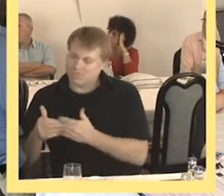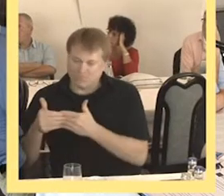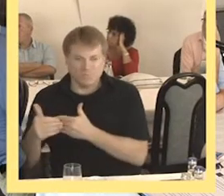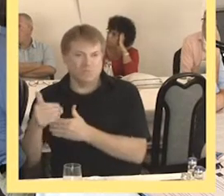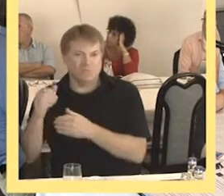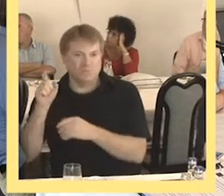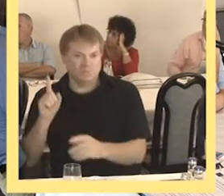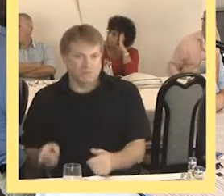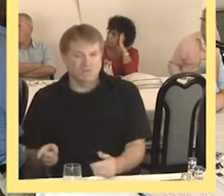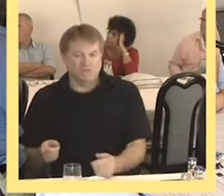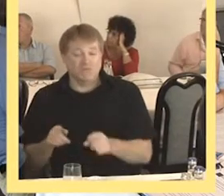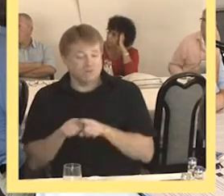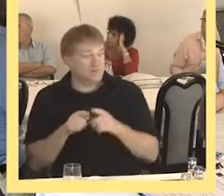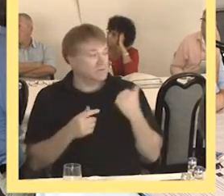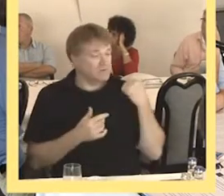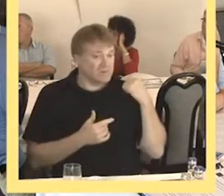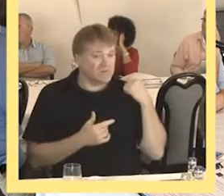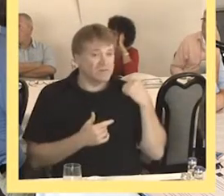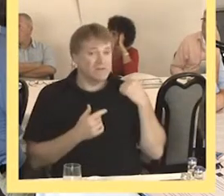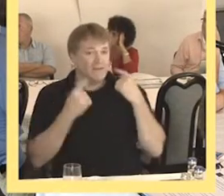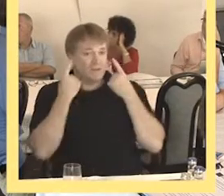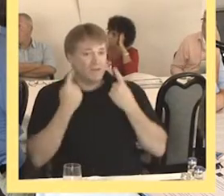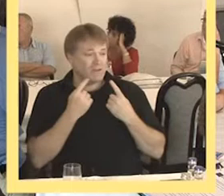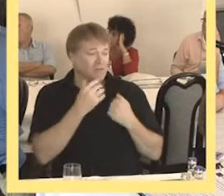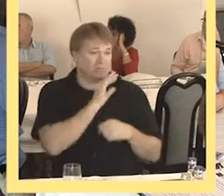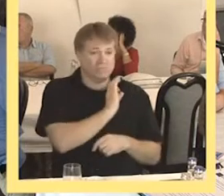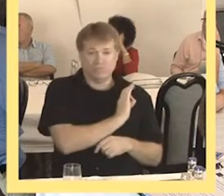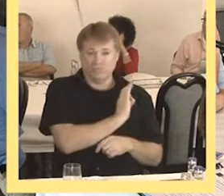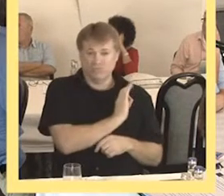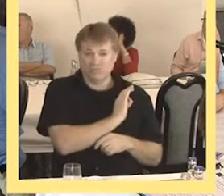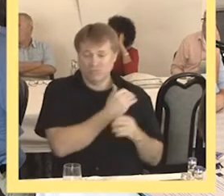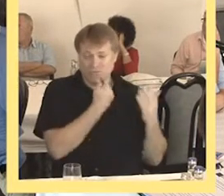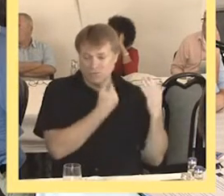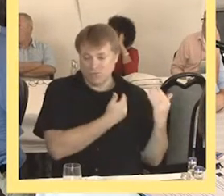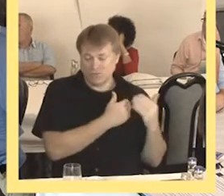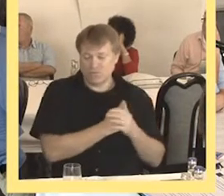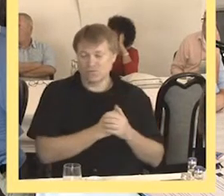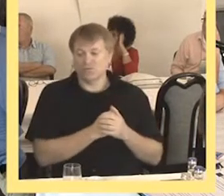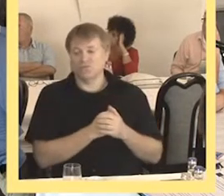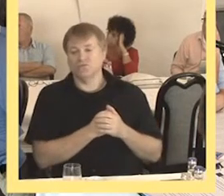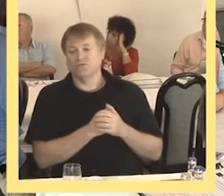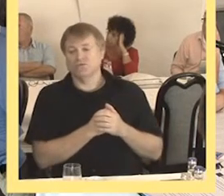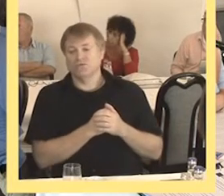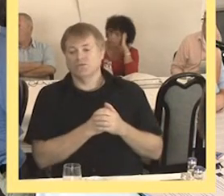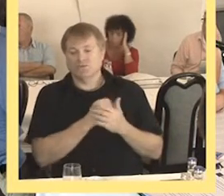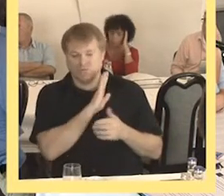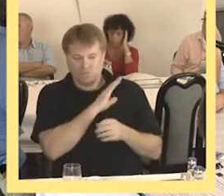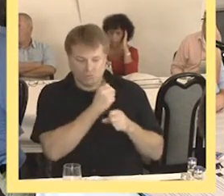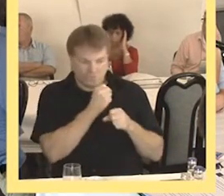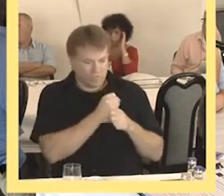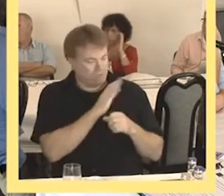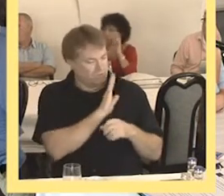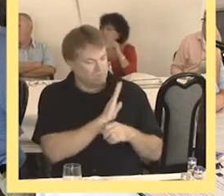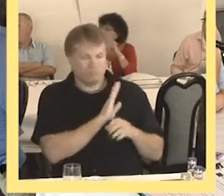in Israel who have been practically experienced in this field. And that for all of us, the